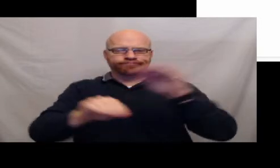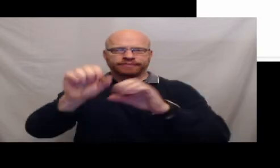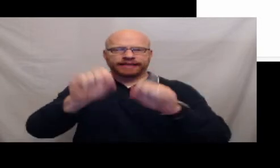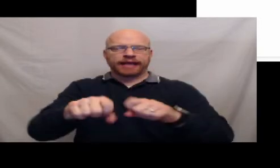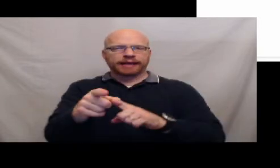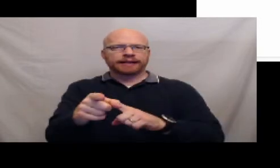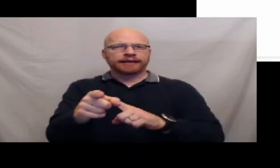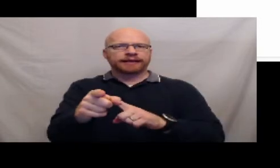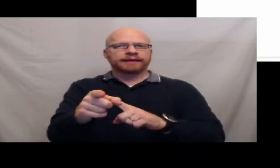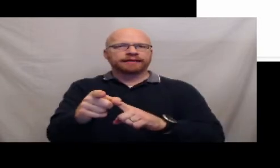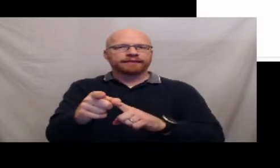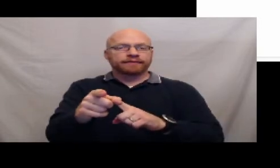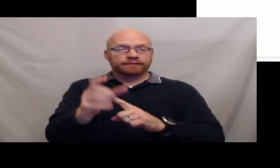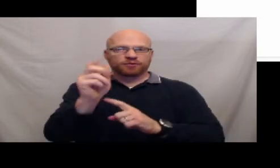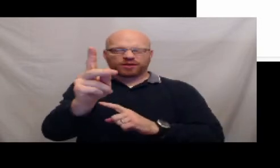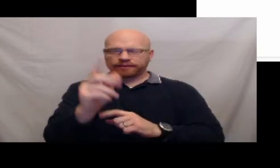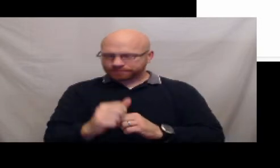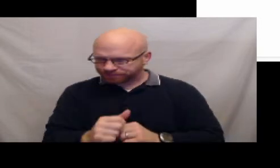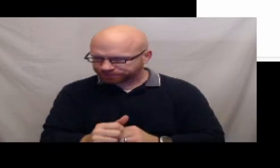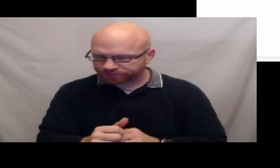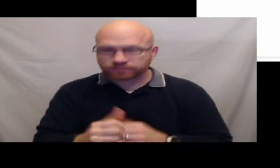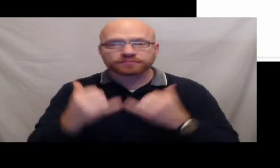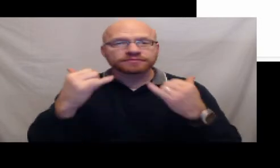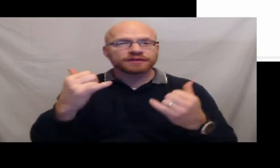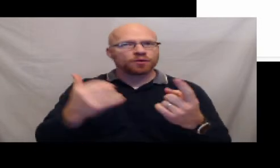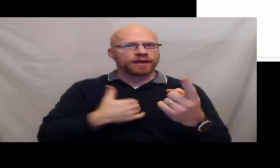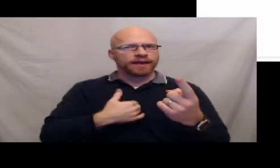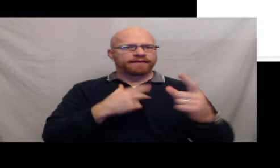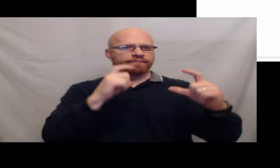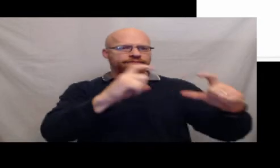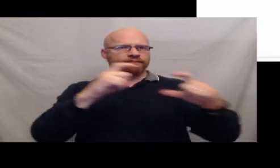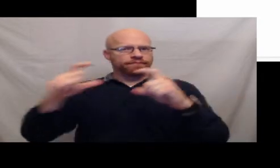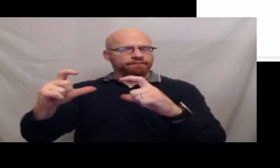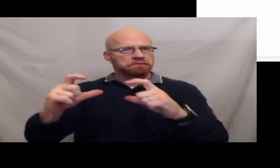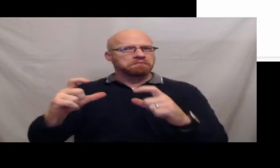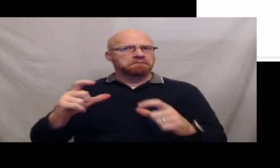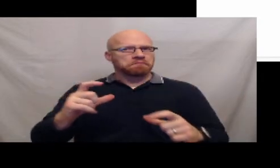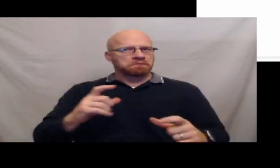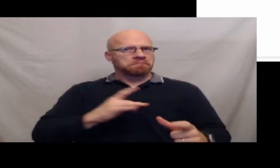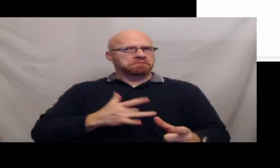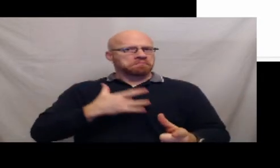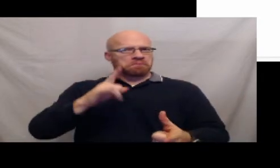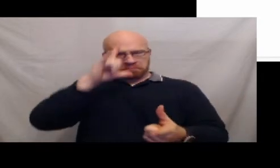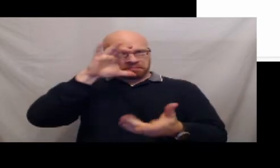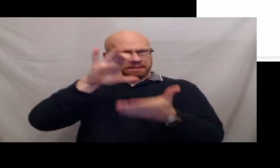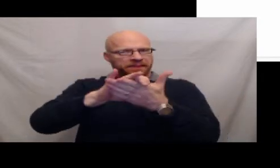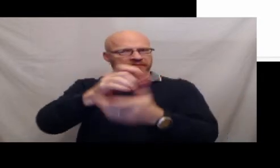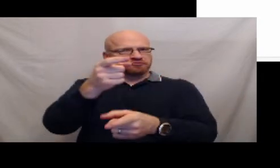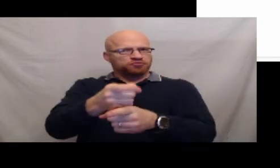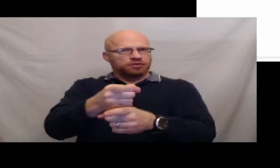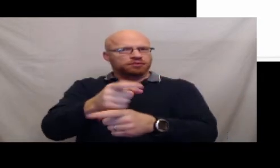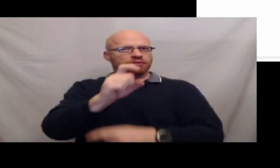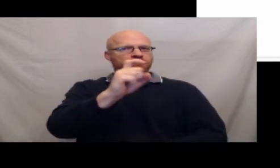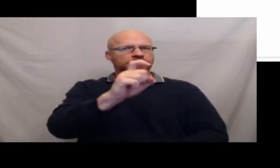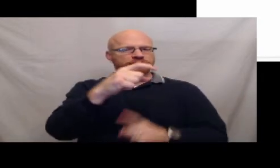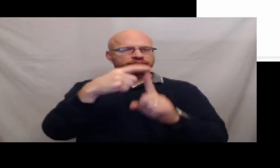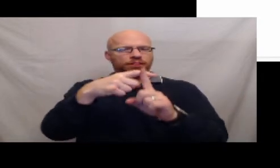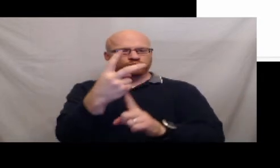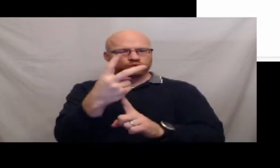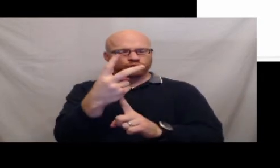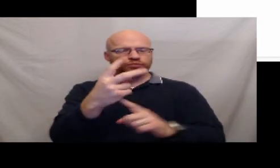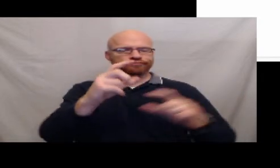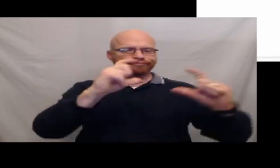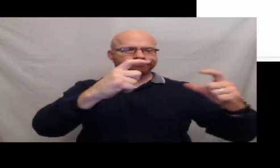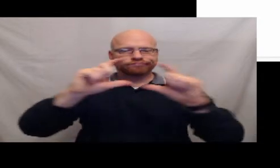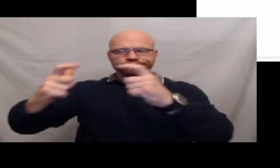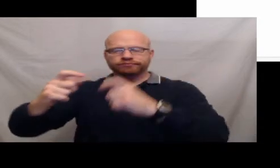meaning the factors can be moved around and put in different order. Now, I believe I'm right,